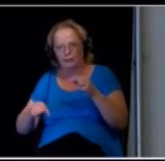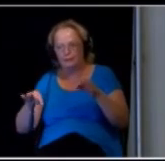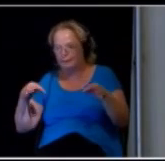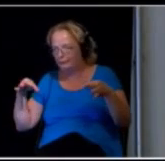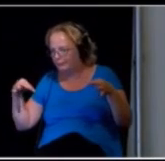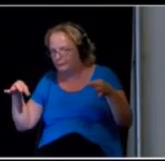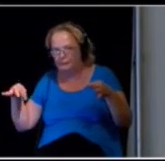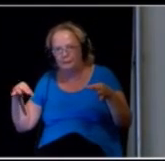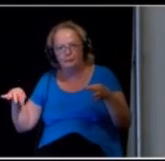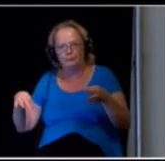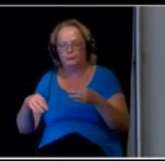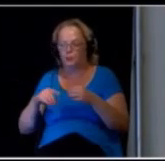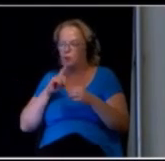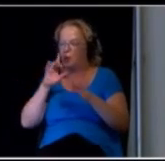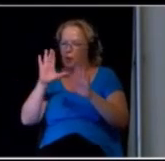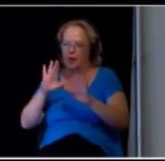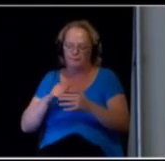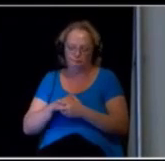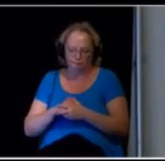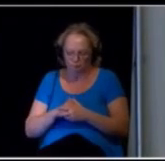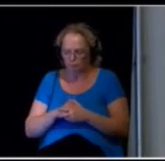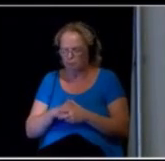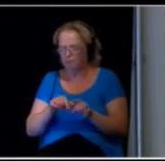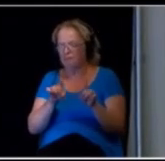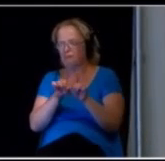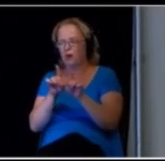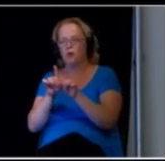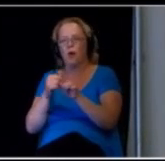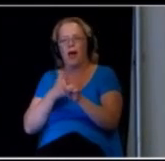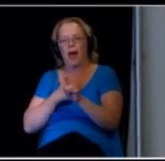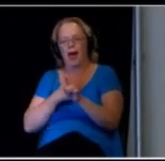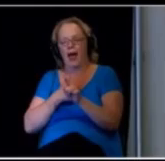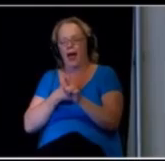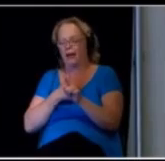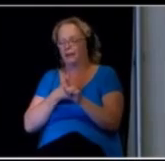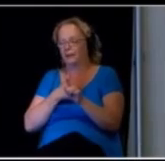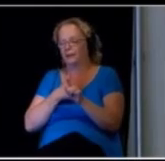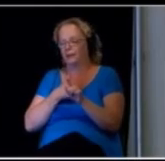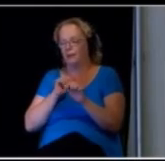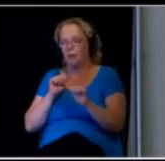And it also has the potential for increased power of the supercharger long term.